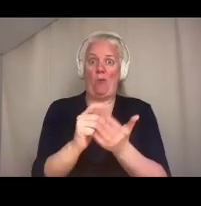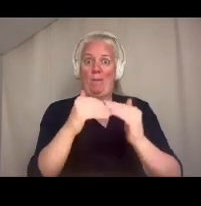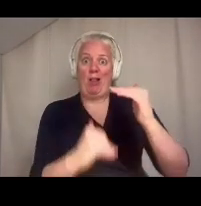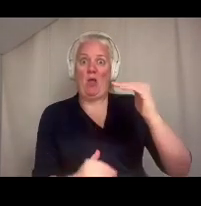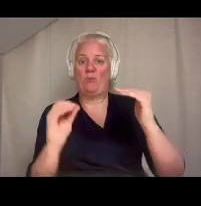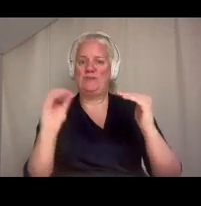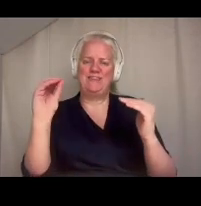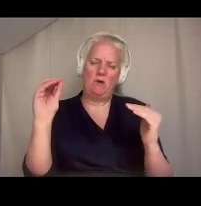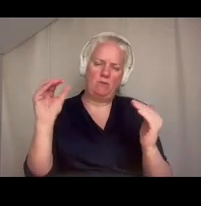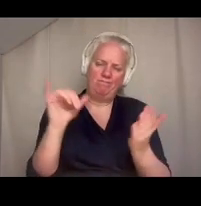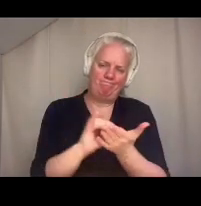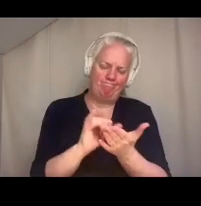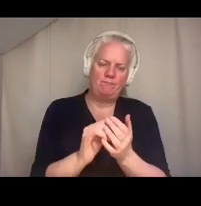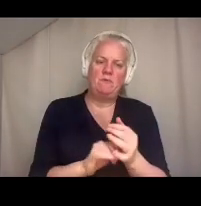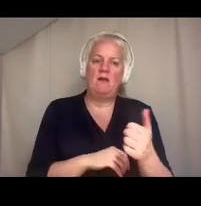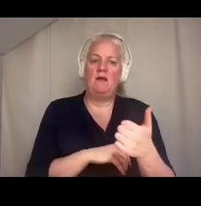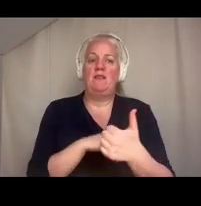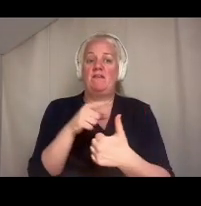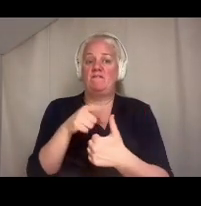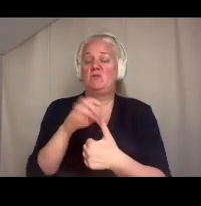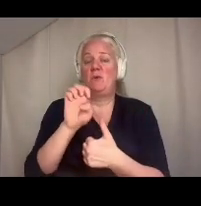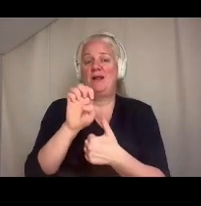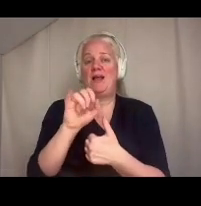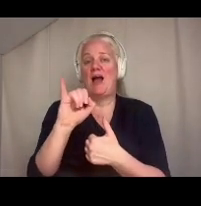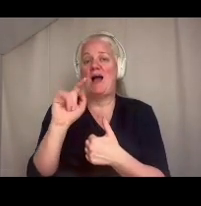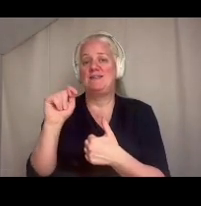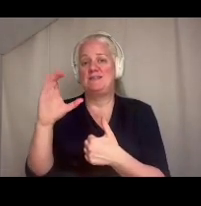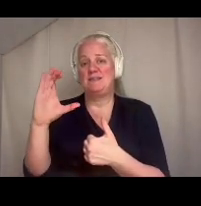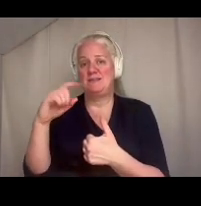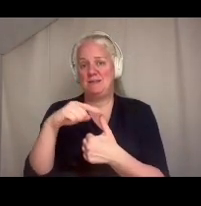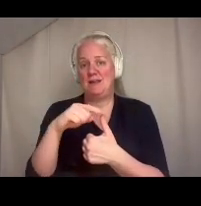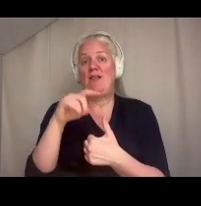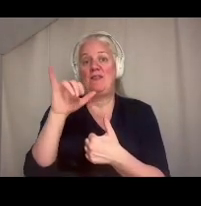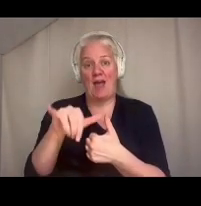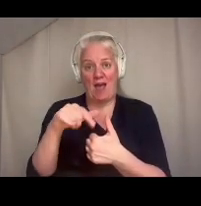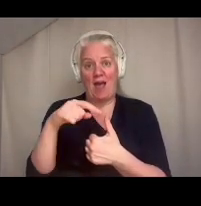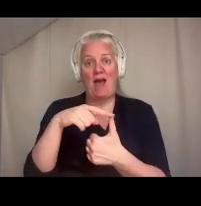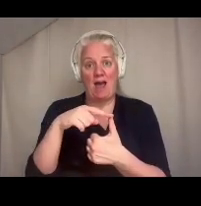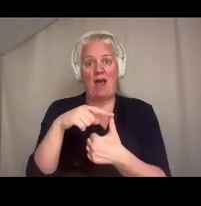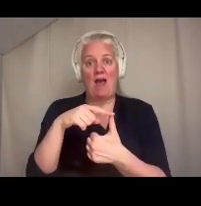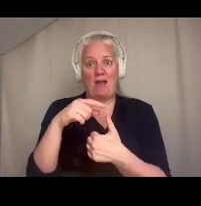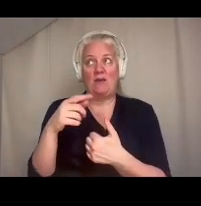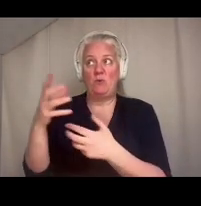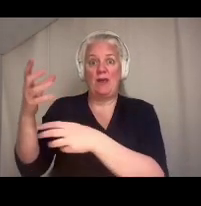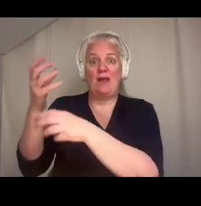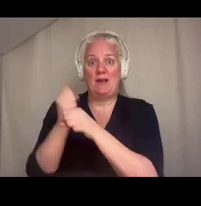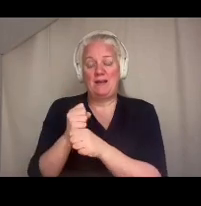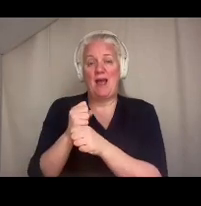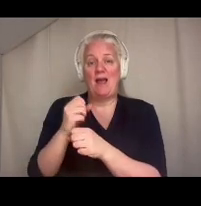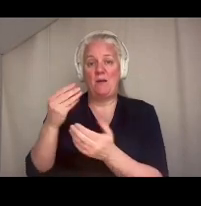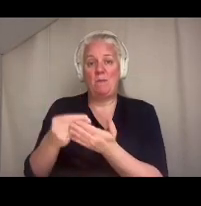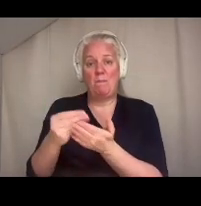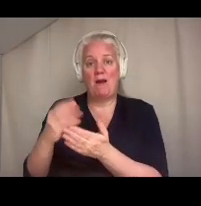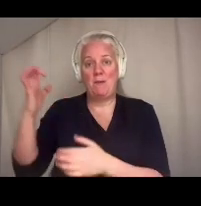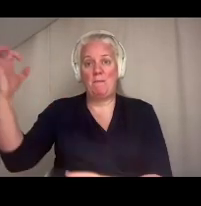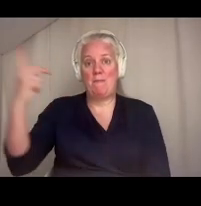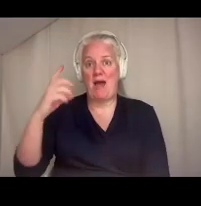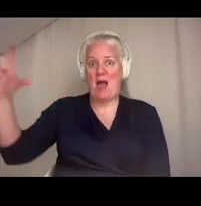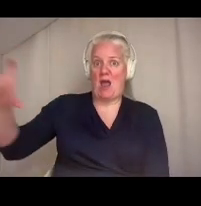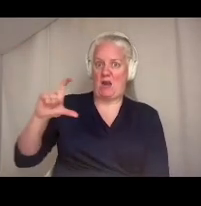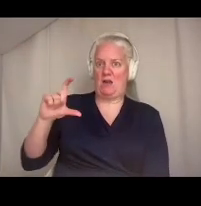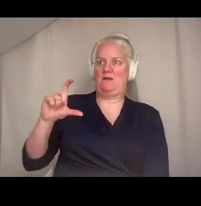Earned Income Tax Credit, and it can result in a refund, sometimes a huge refund. A